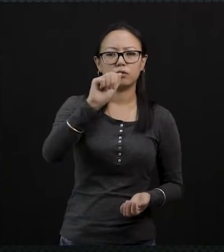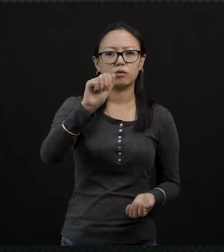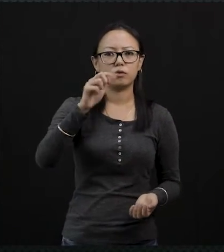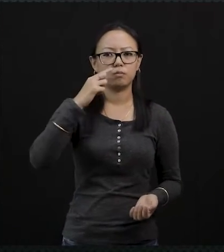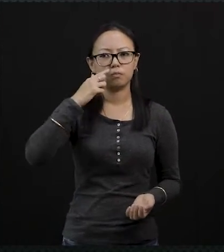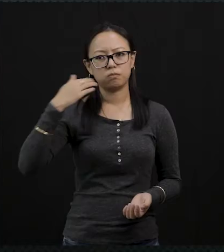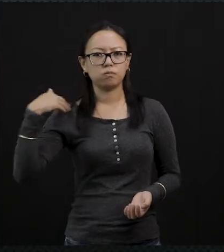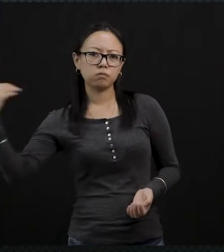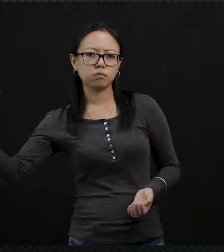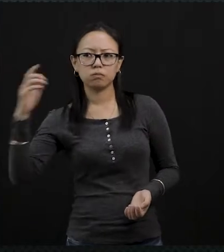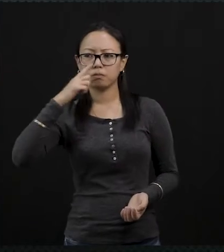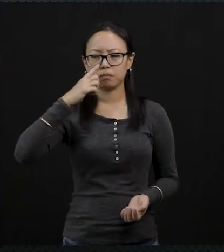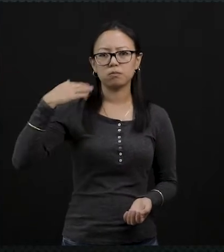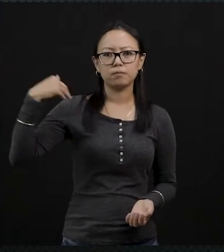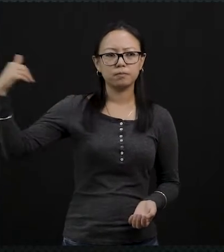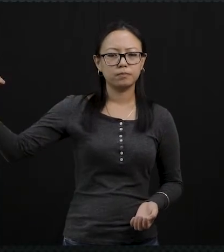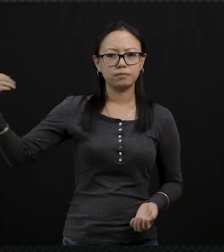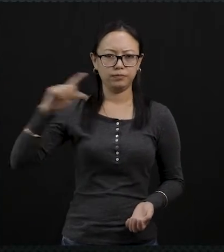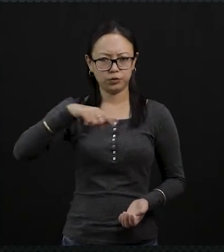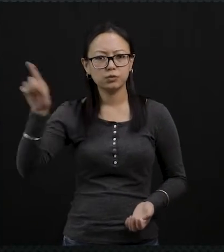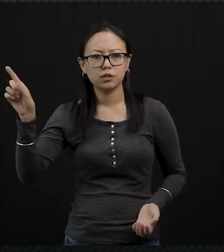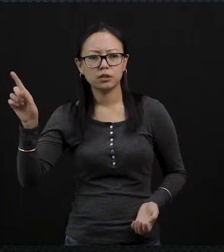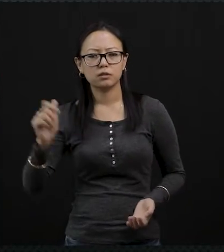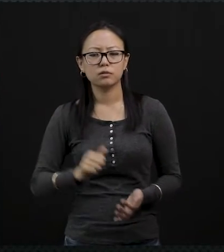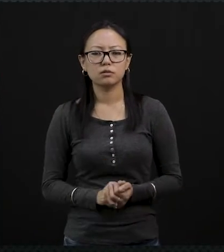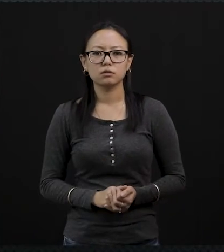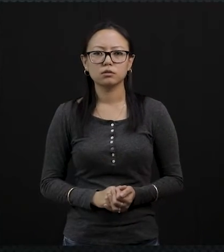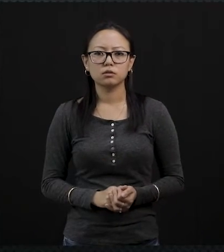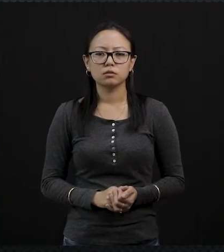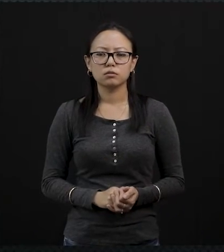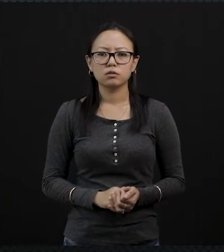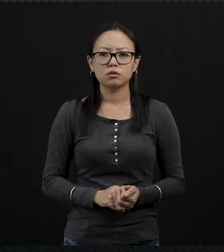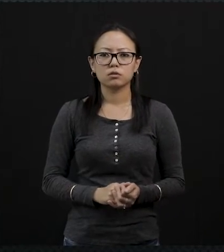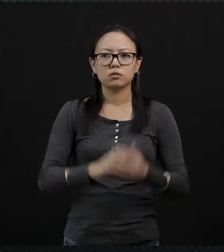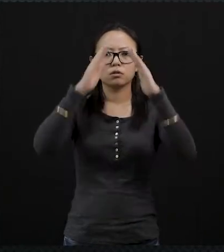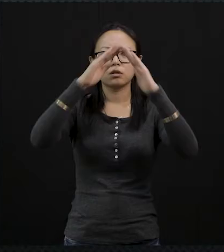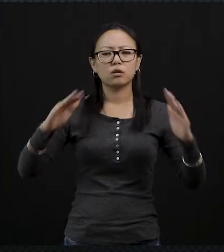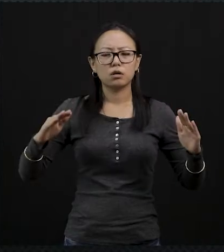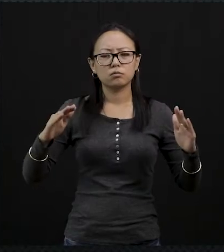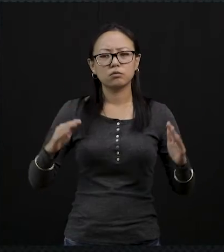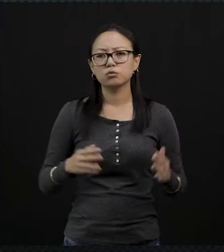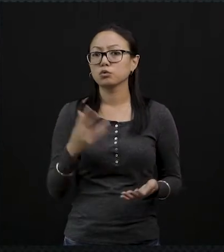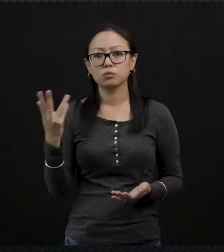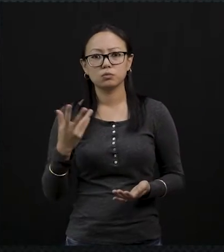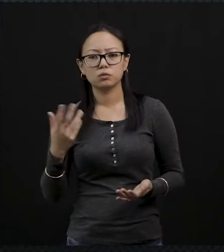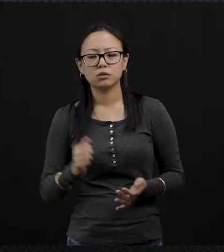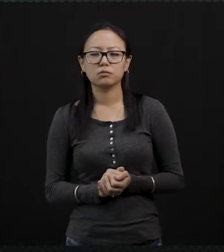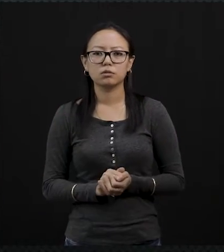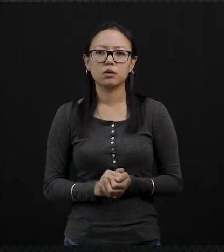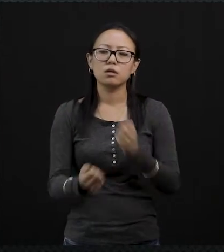right? Now, uh, a house is a place where we get love, we get that